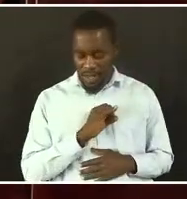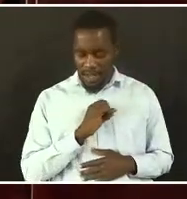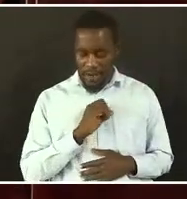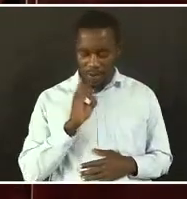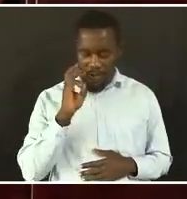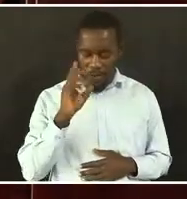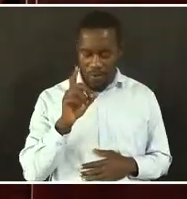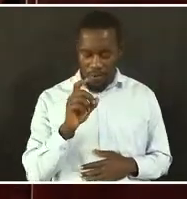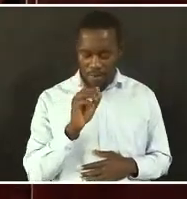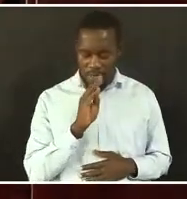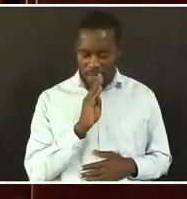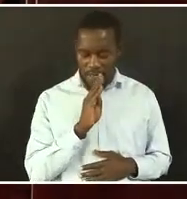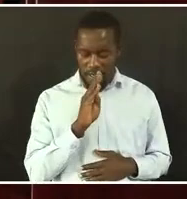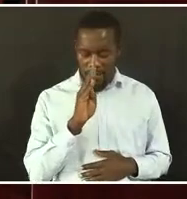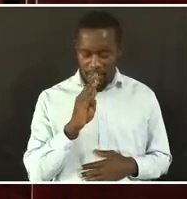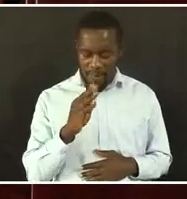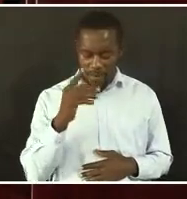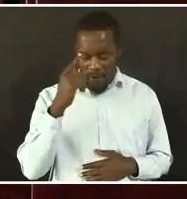follower I would.